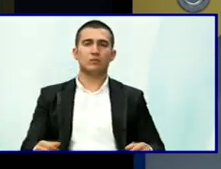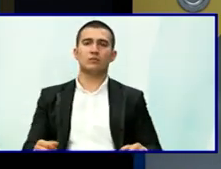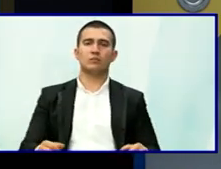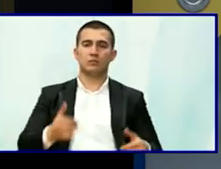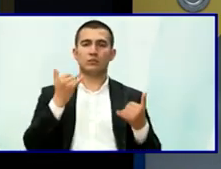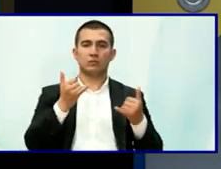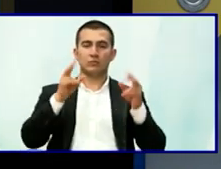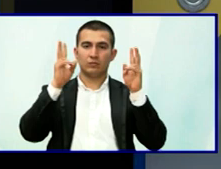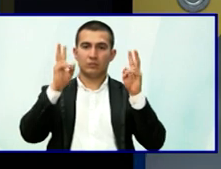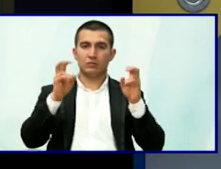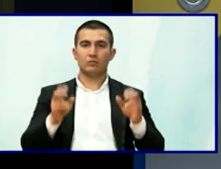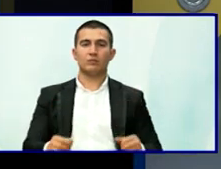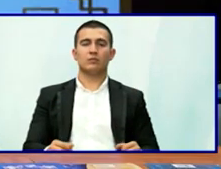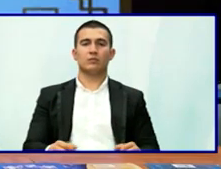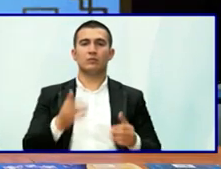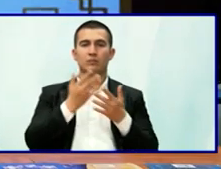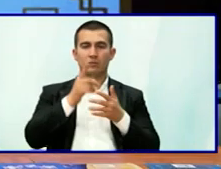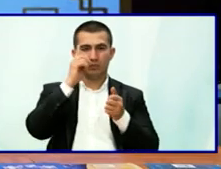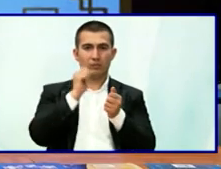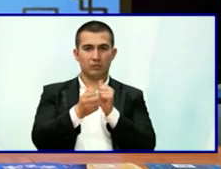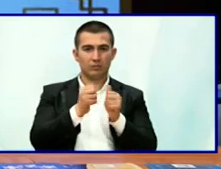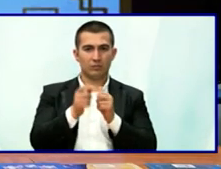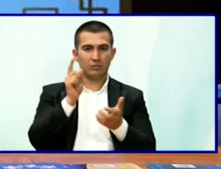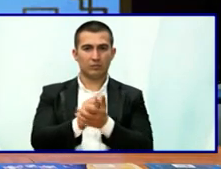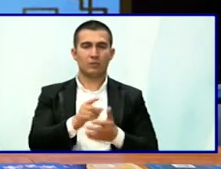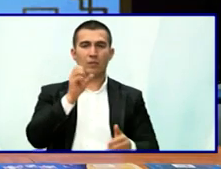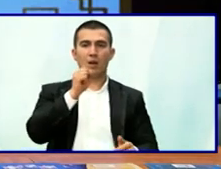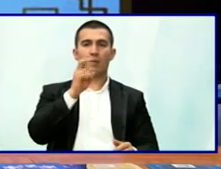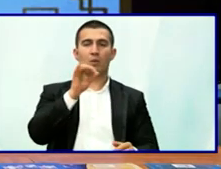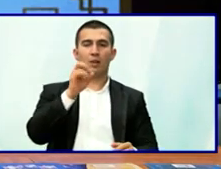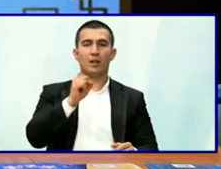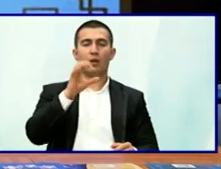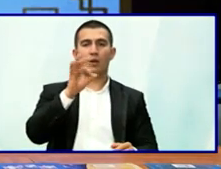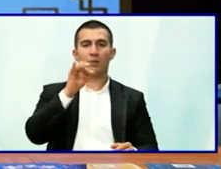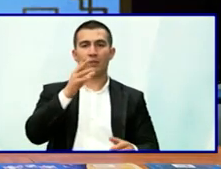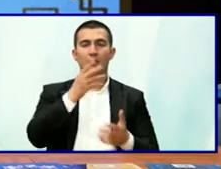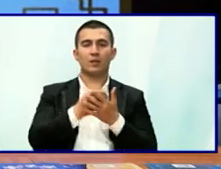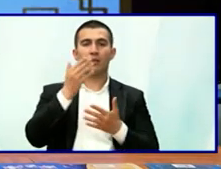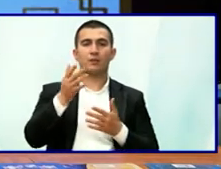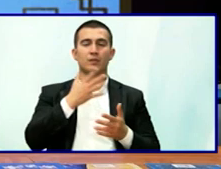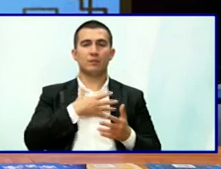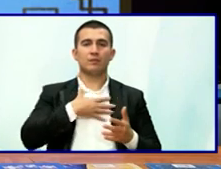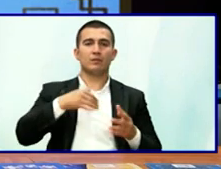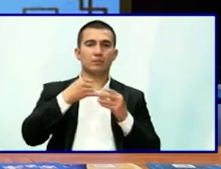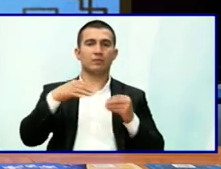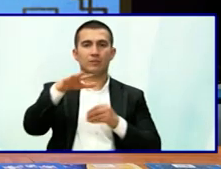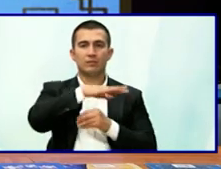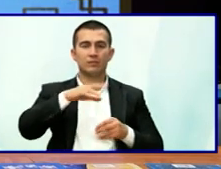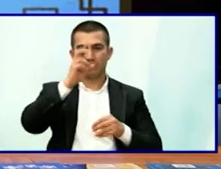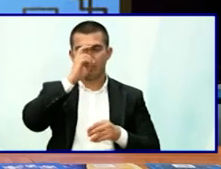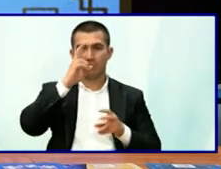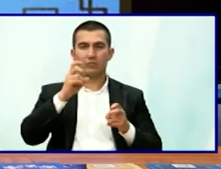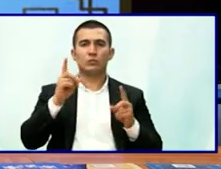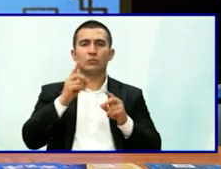bugungi mavzuyimizni mustahkamlab o'tsak, Abdulla Oripov O'zbekistonni, ya'ni vatanimizni